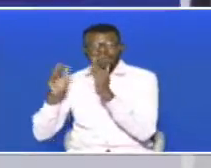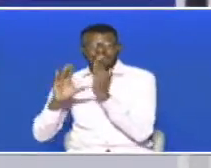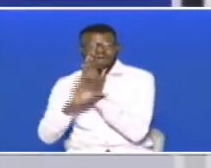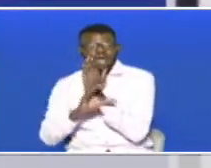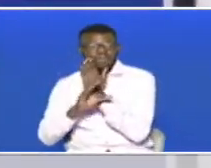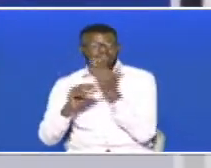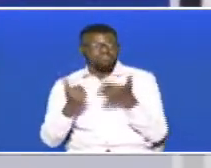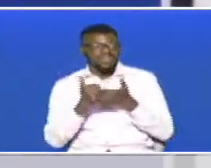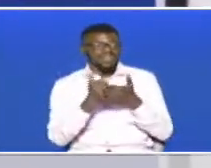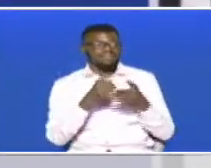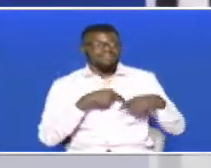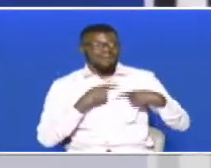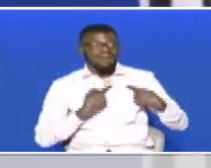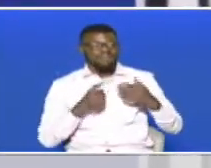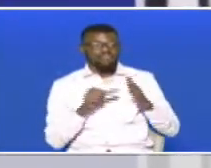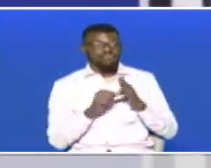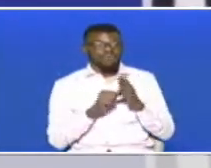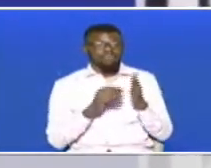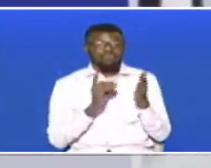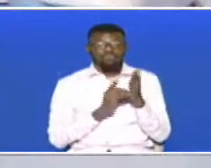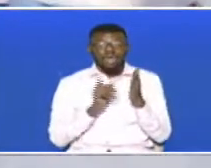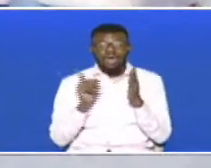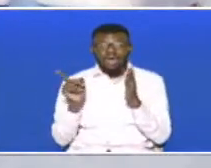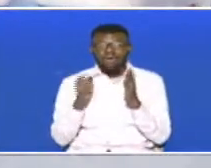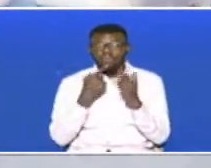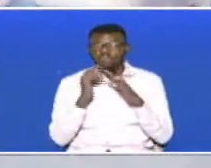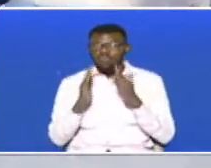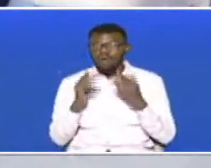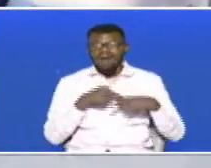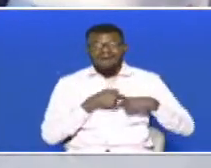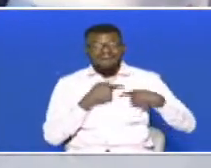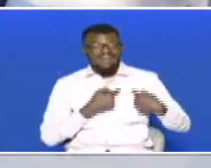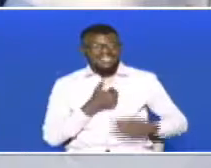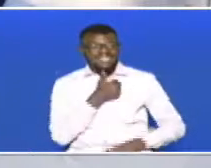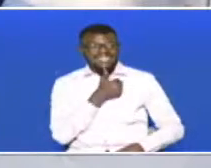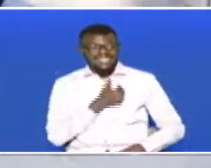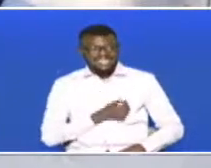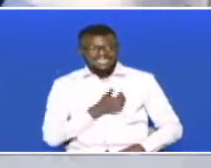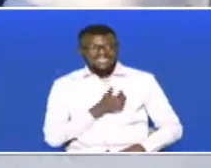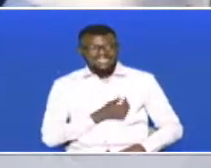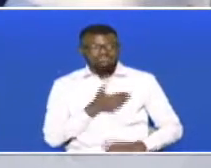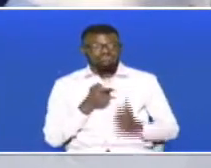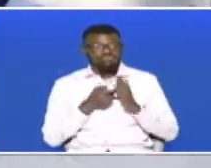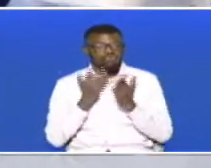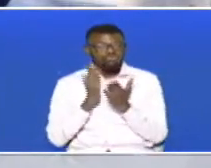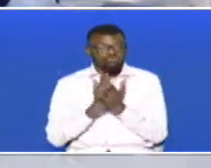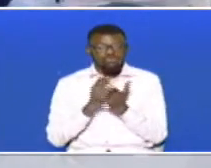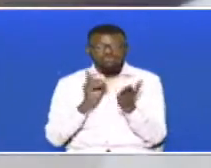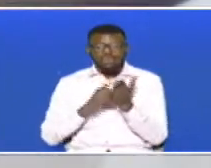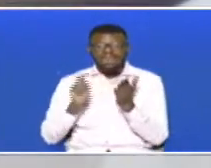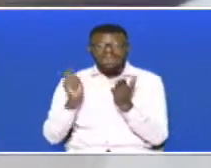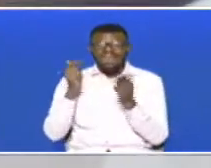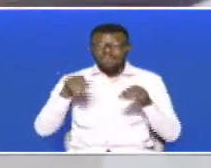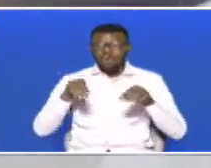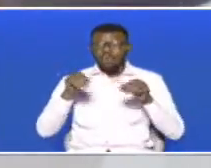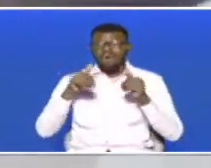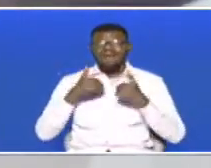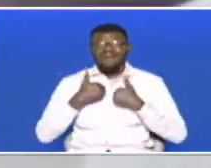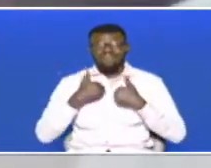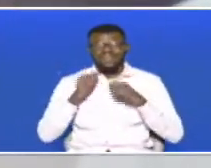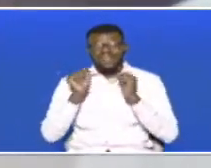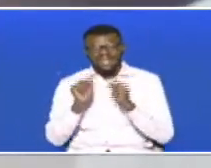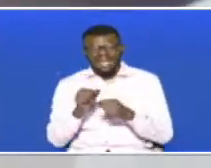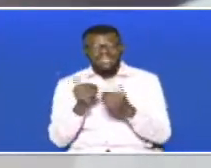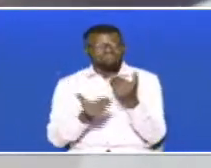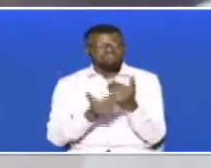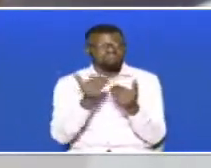problems. According to Dr. Patil, this rare surgery is proof that Kenyan doctors have what it takes to treat and